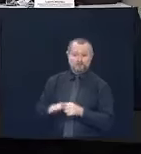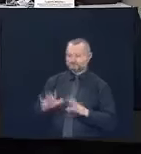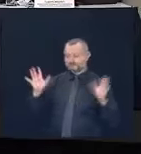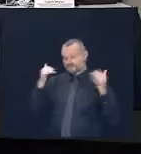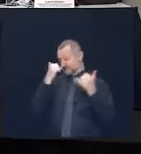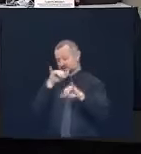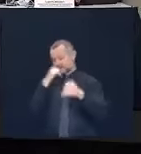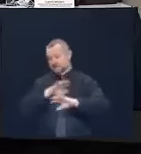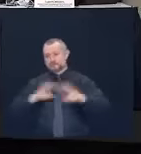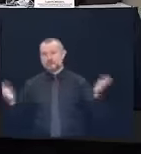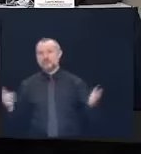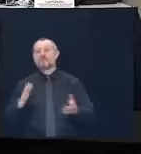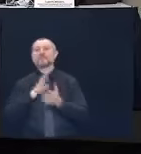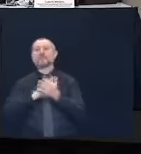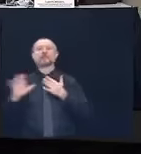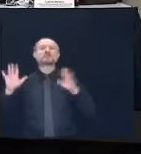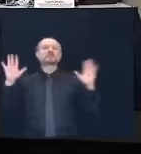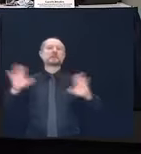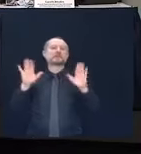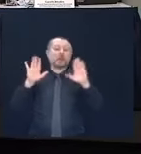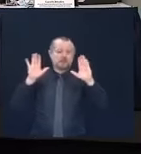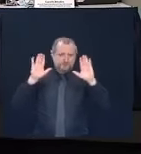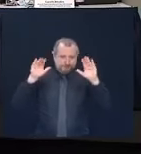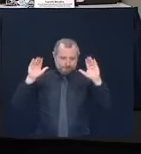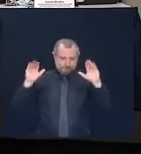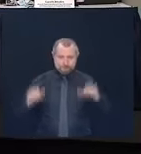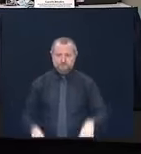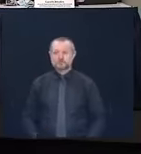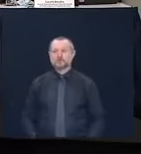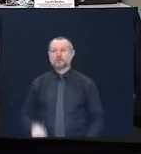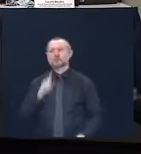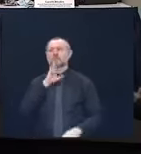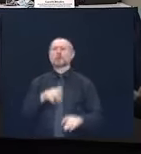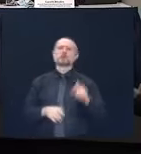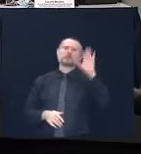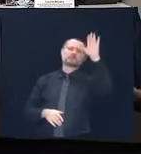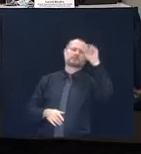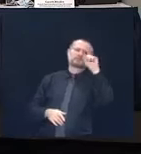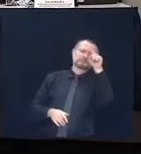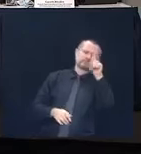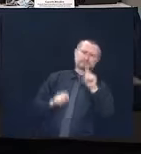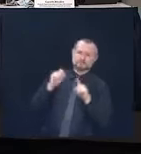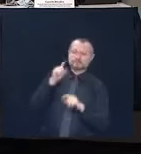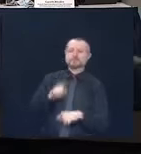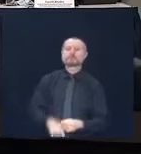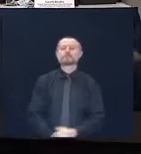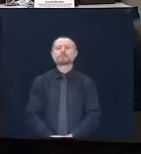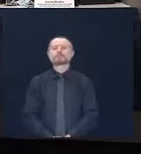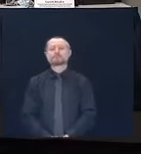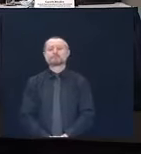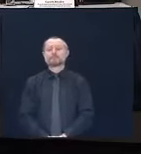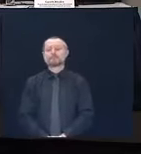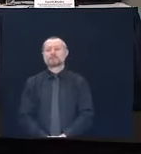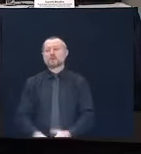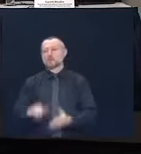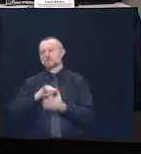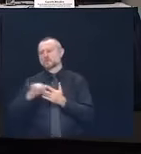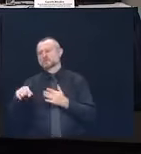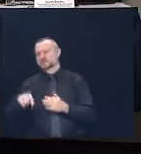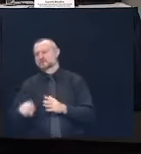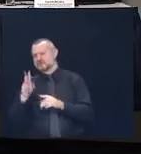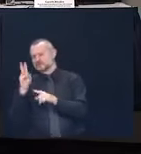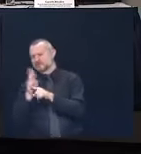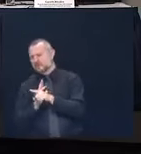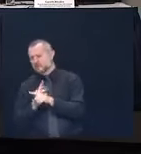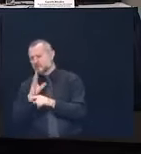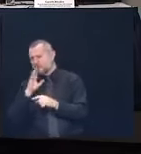You said you expected to be reach New Yorkers within 6 months. That was the timeline you gave. Could you talk a